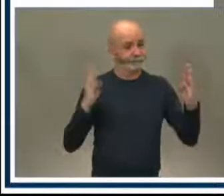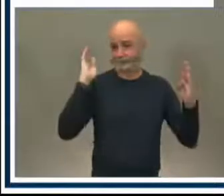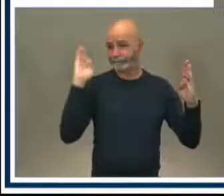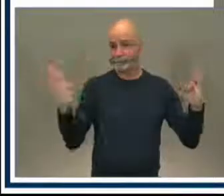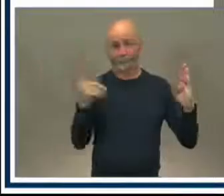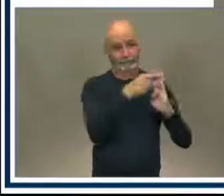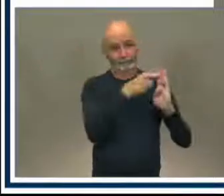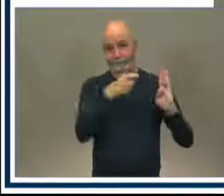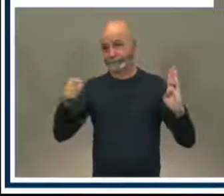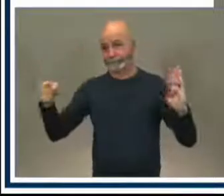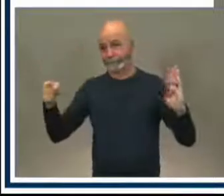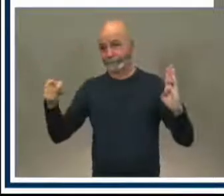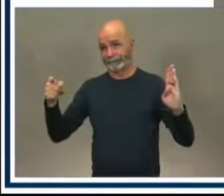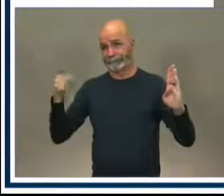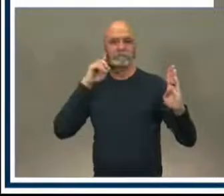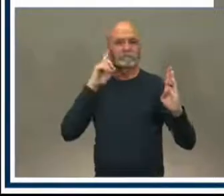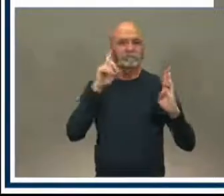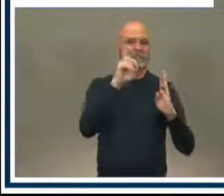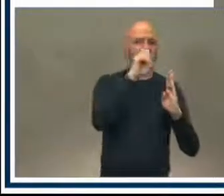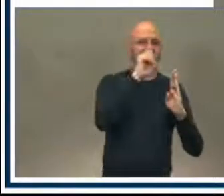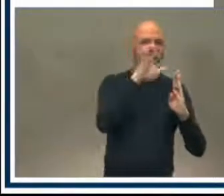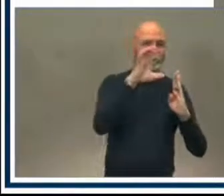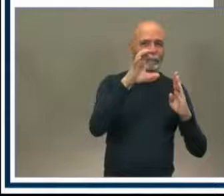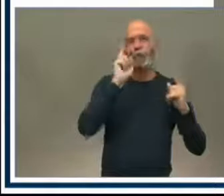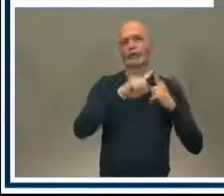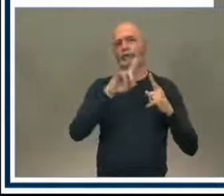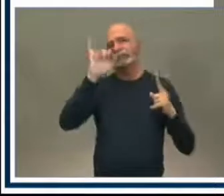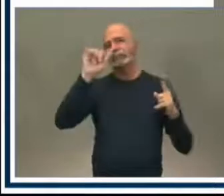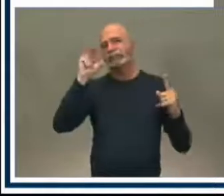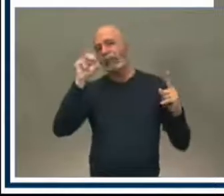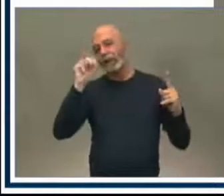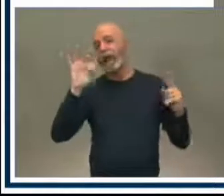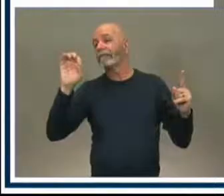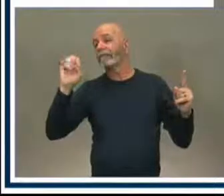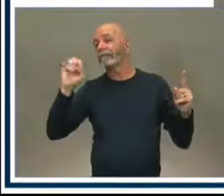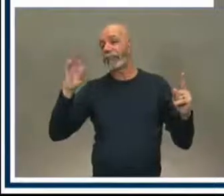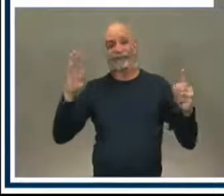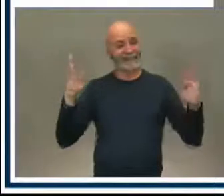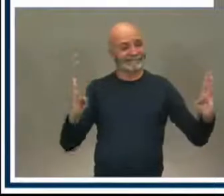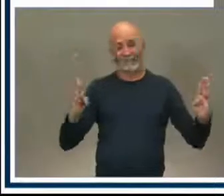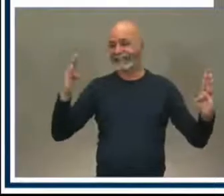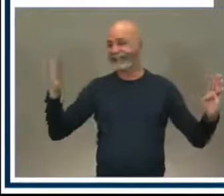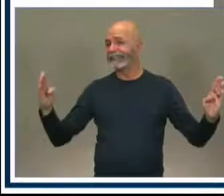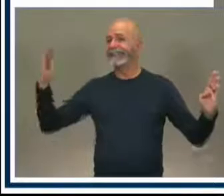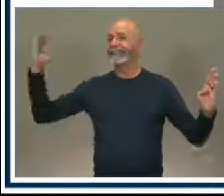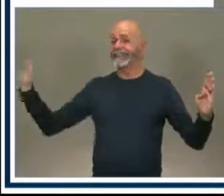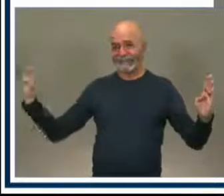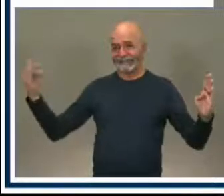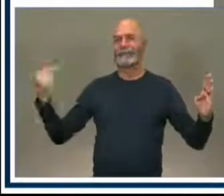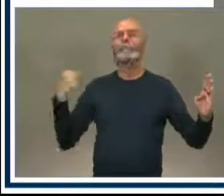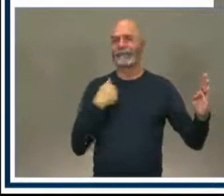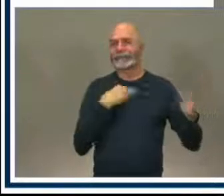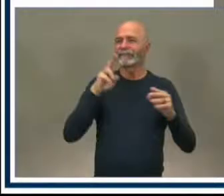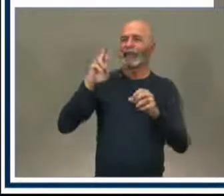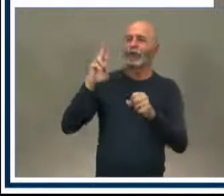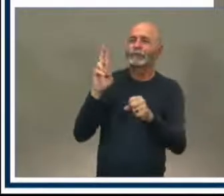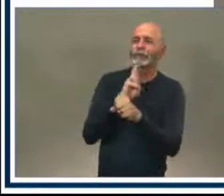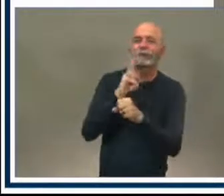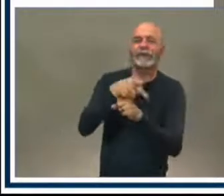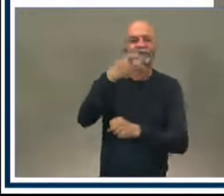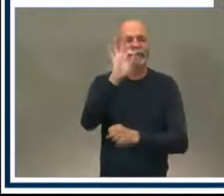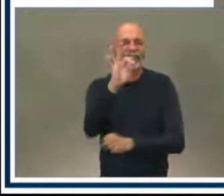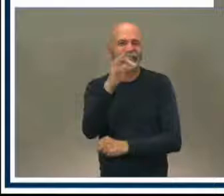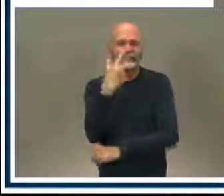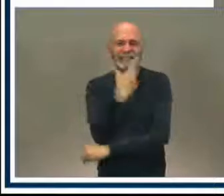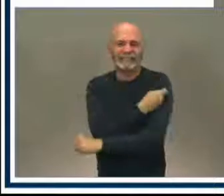December and then January into February, who are frontline healthcare workers. We were using Pfizer, and the recommendation at that time was 21 days